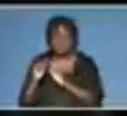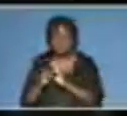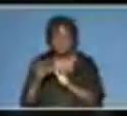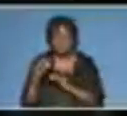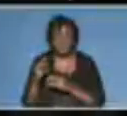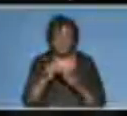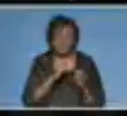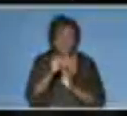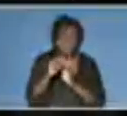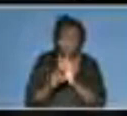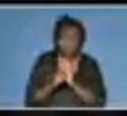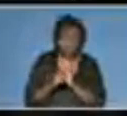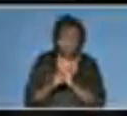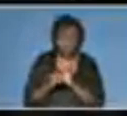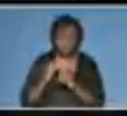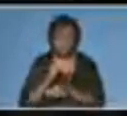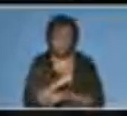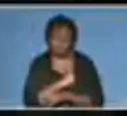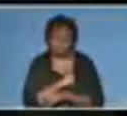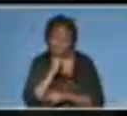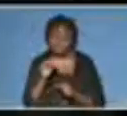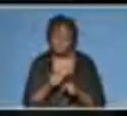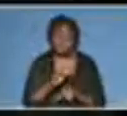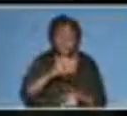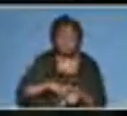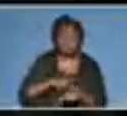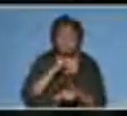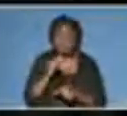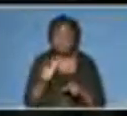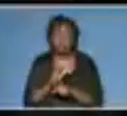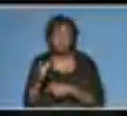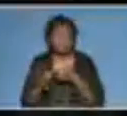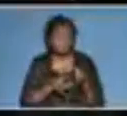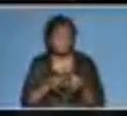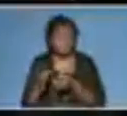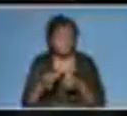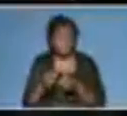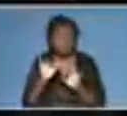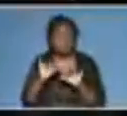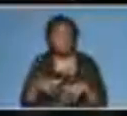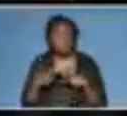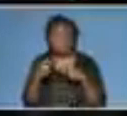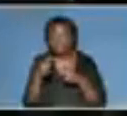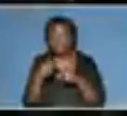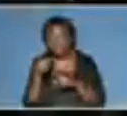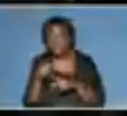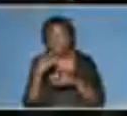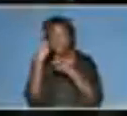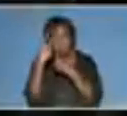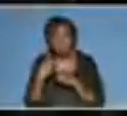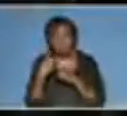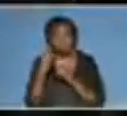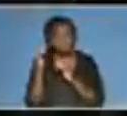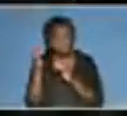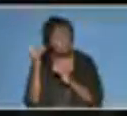not adequate time, not adequate justification. I would leave it to you to determine and to draw conclusions as to why those things